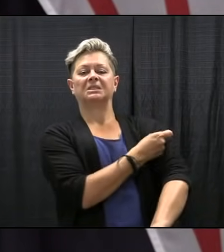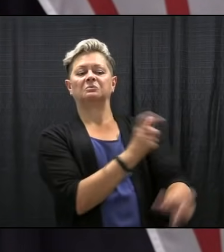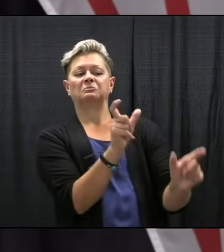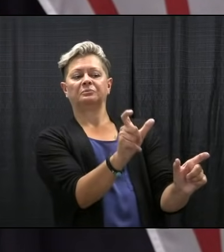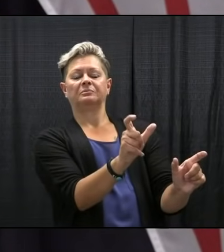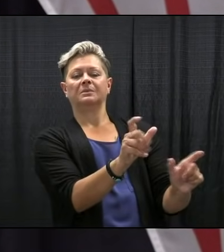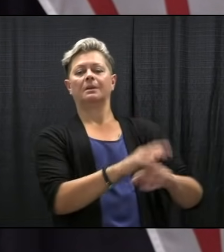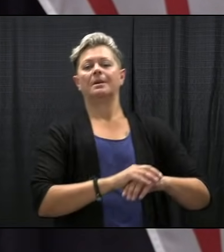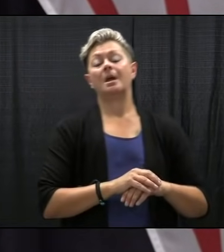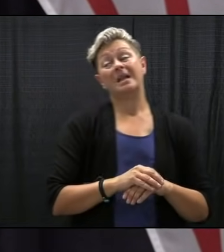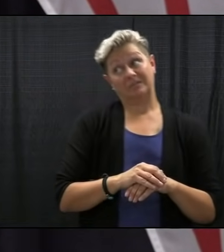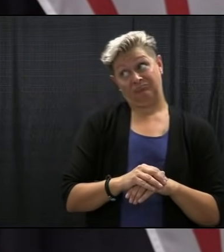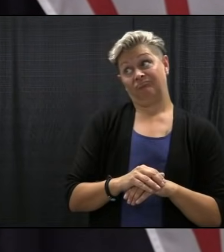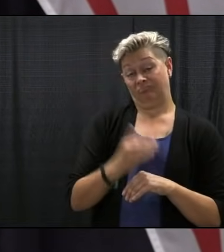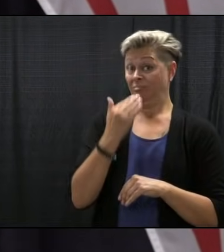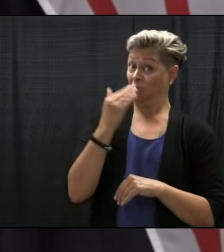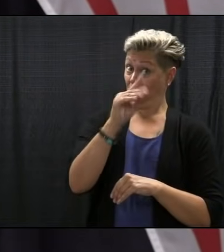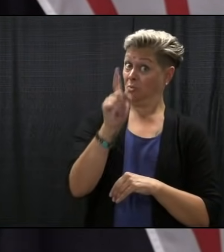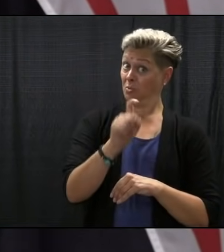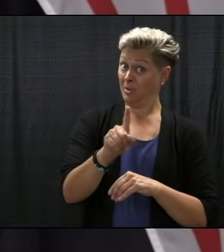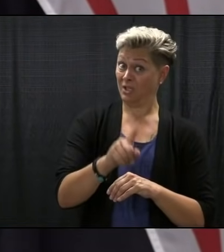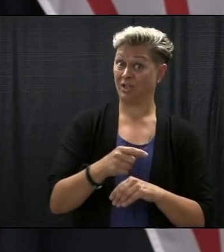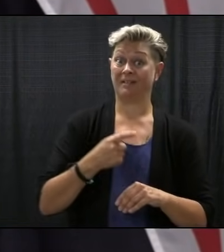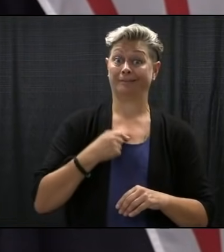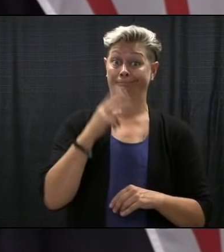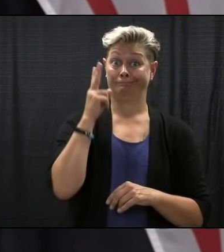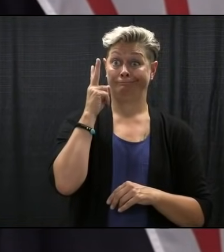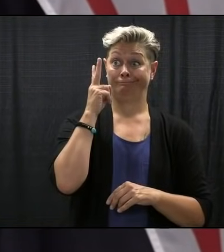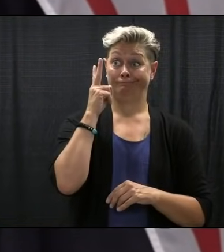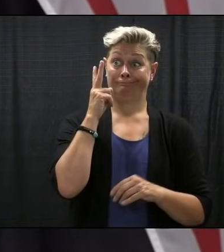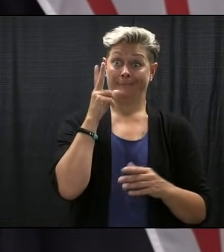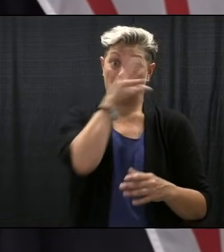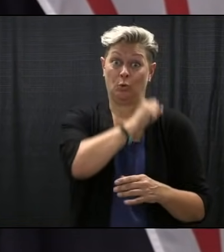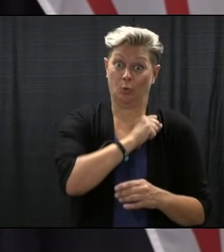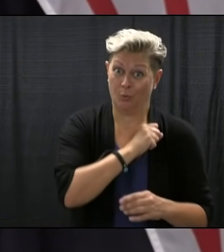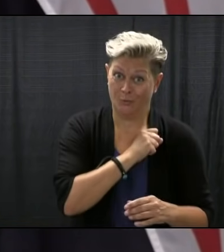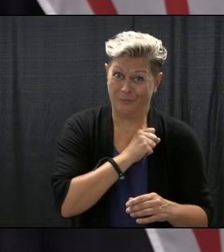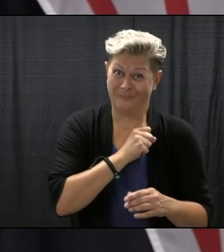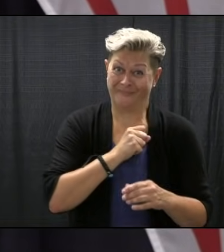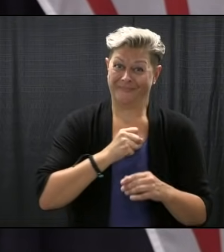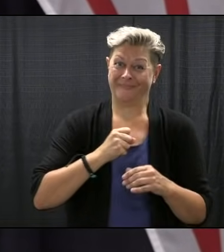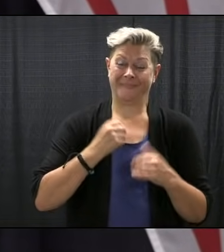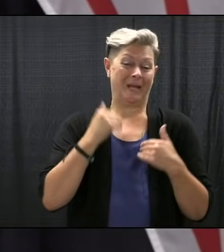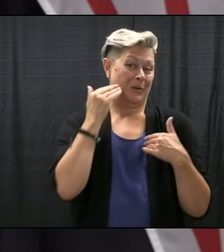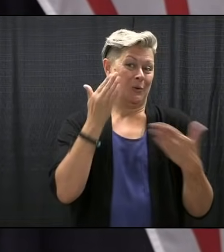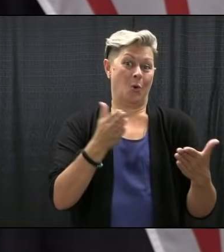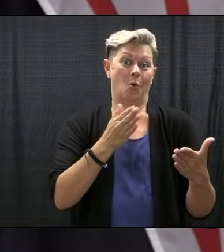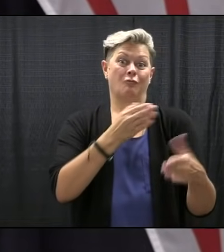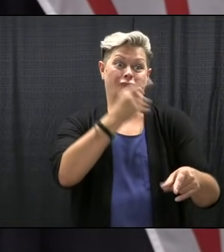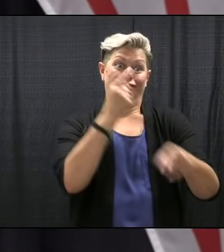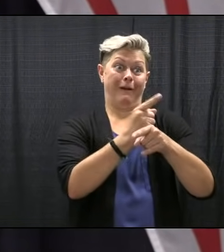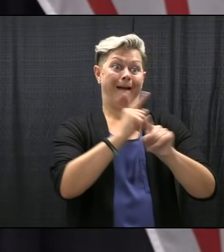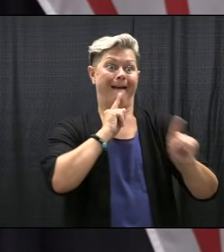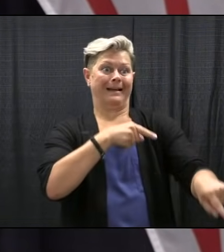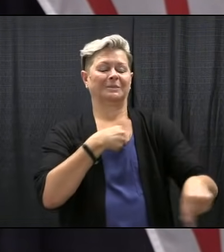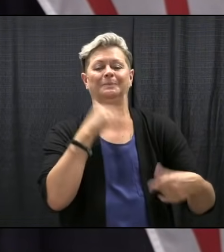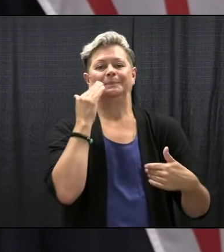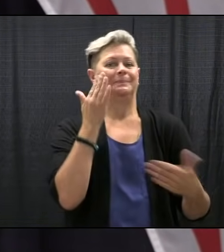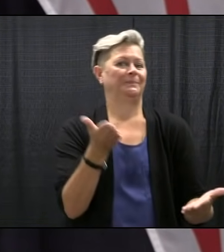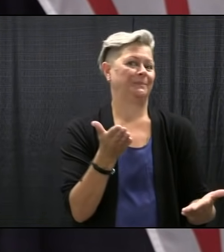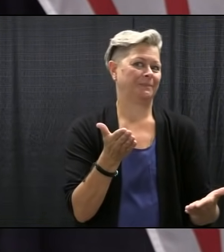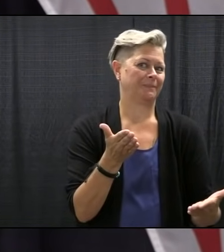That's an excellent question, and really the answer is pure speculation. So I don't have a hard and fast answer. I